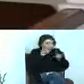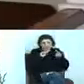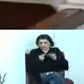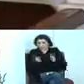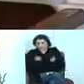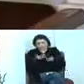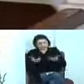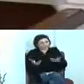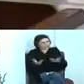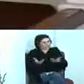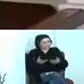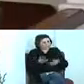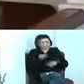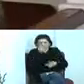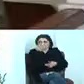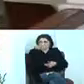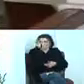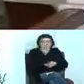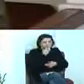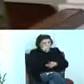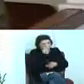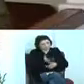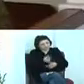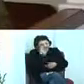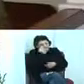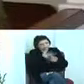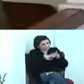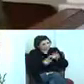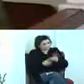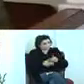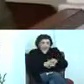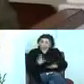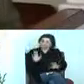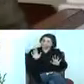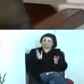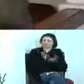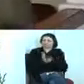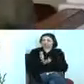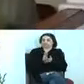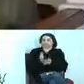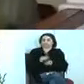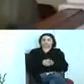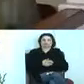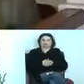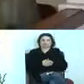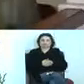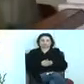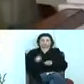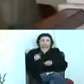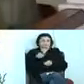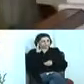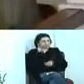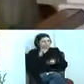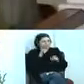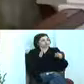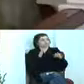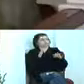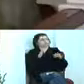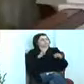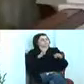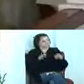you got, he don't care for you anymore. Job said, that's all right. I'm going to wait till my